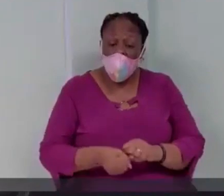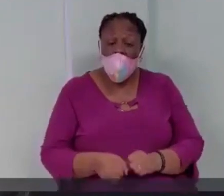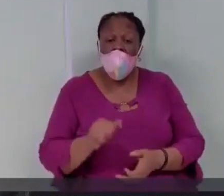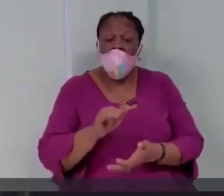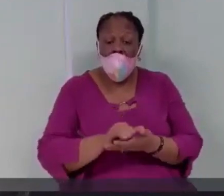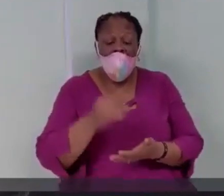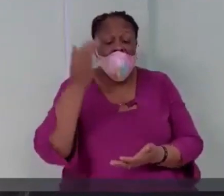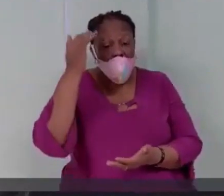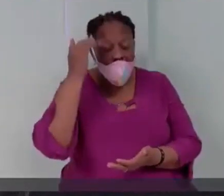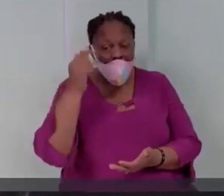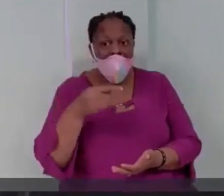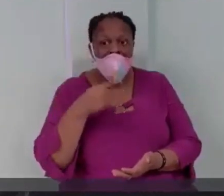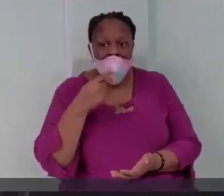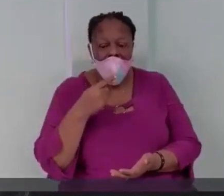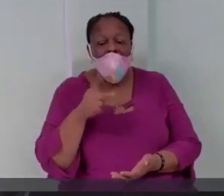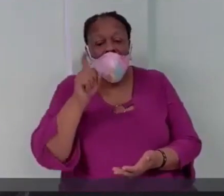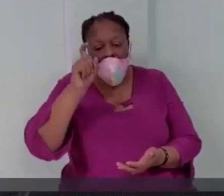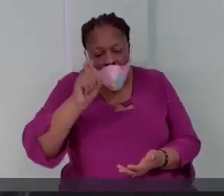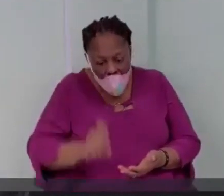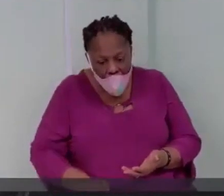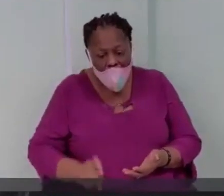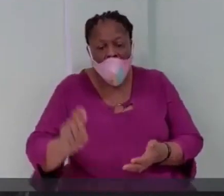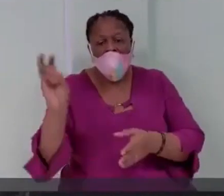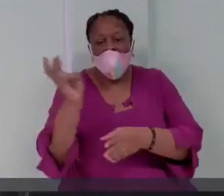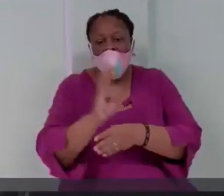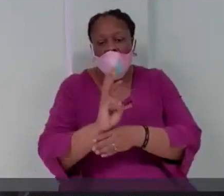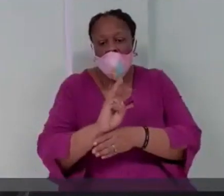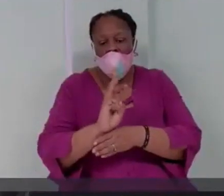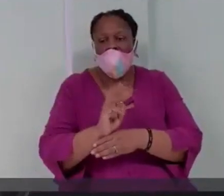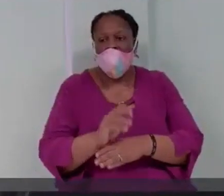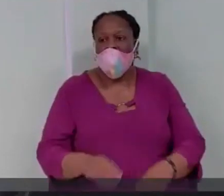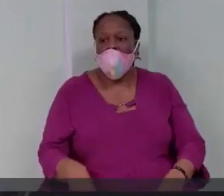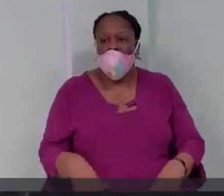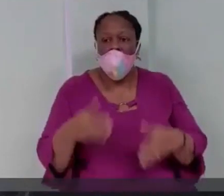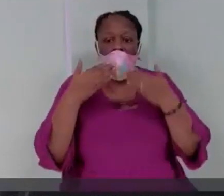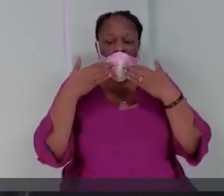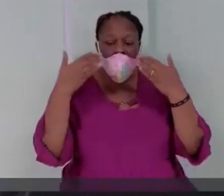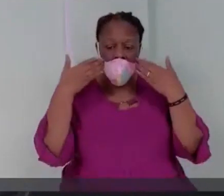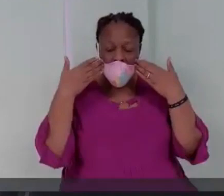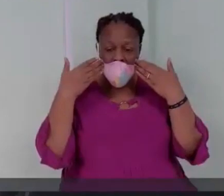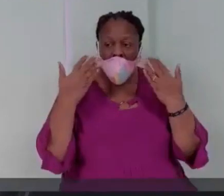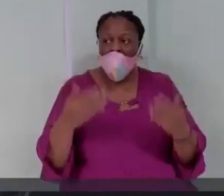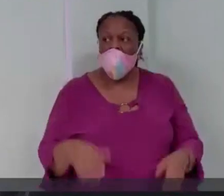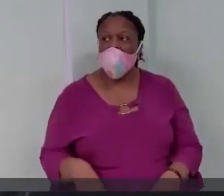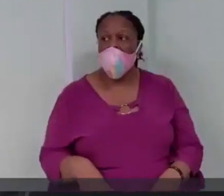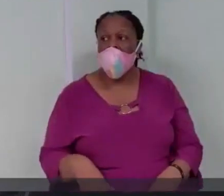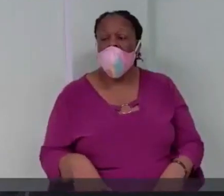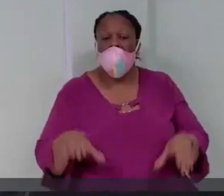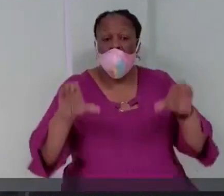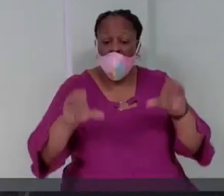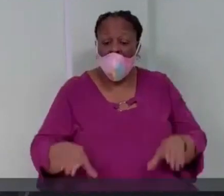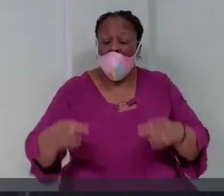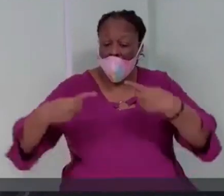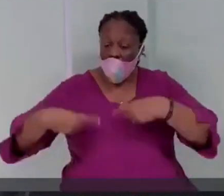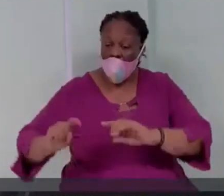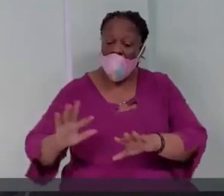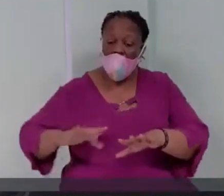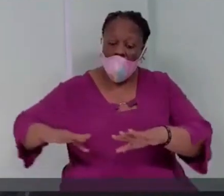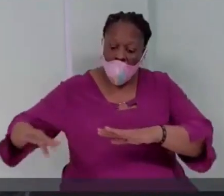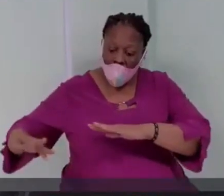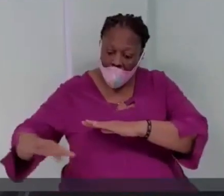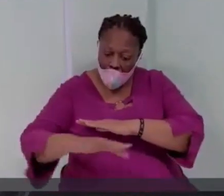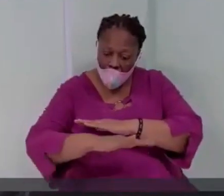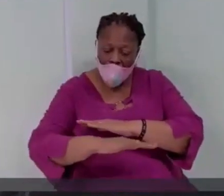COVID-19 Prevention and Control Act provides: a person may visit a public beach for the purpose